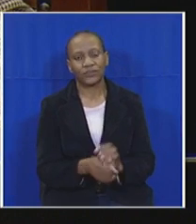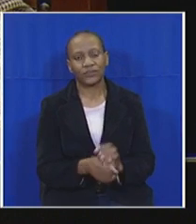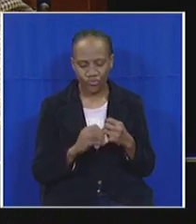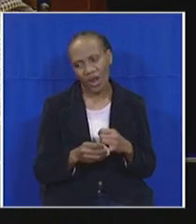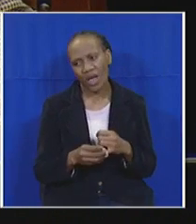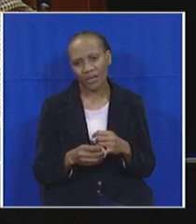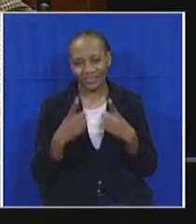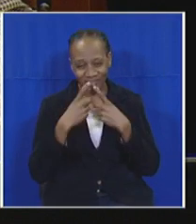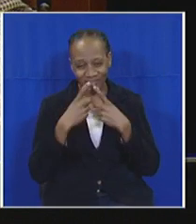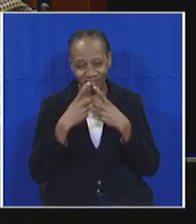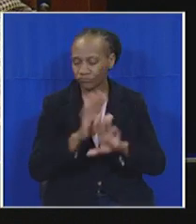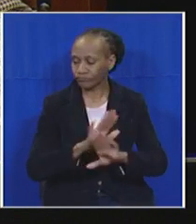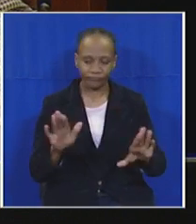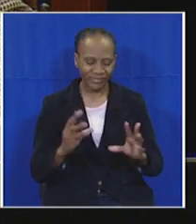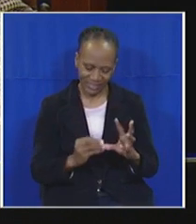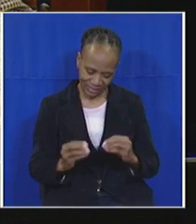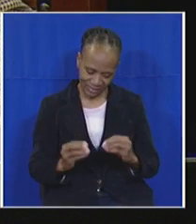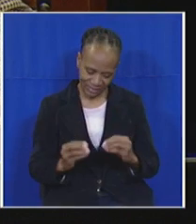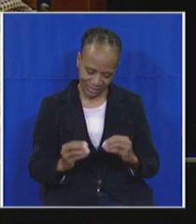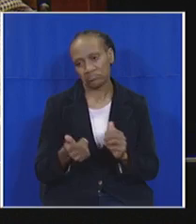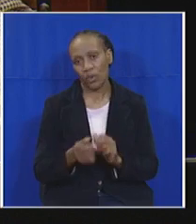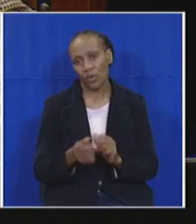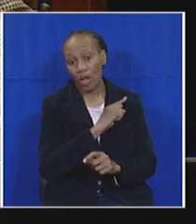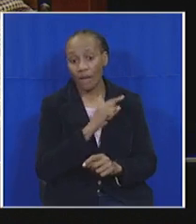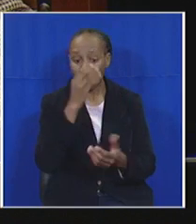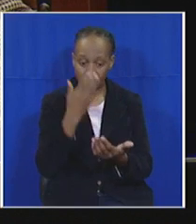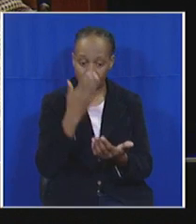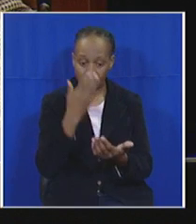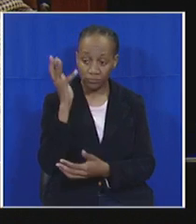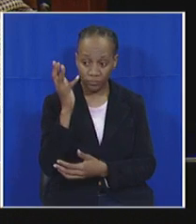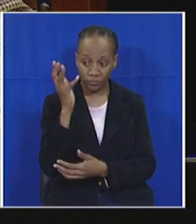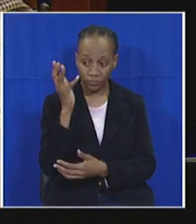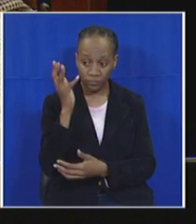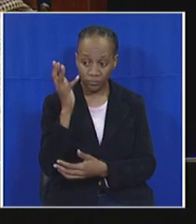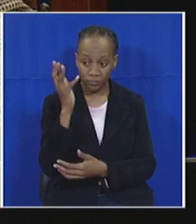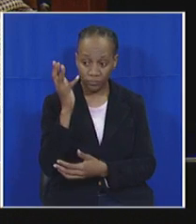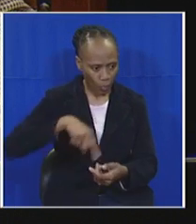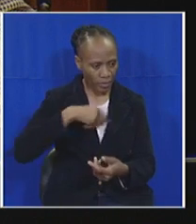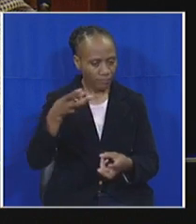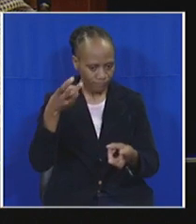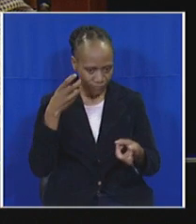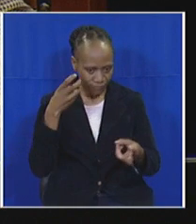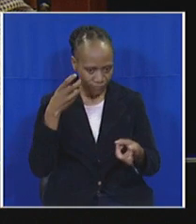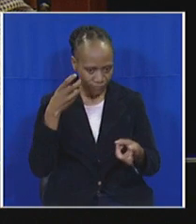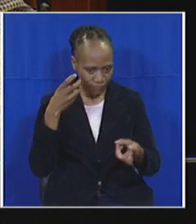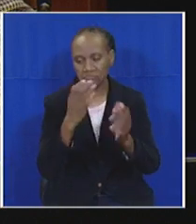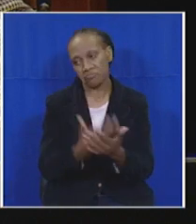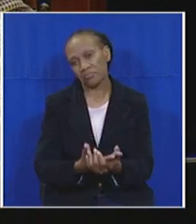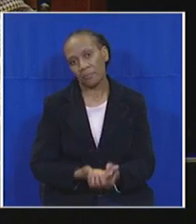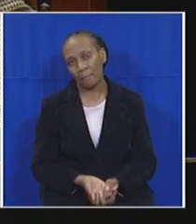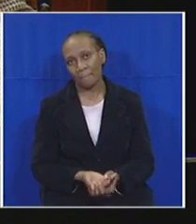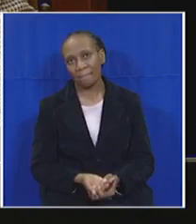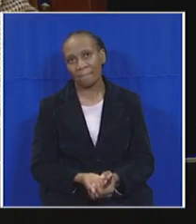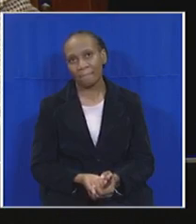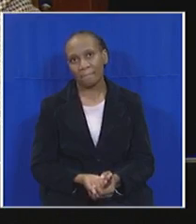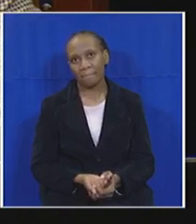let's try and reduce the levels of the heckling so that the speaker we can still hear what is being